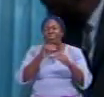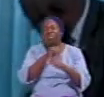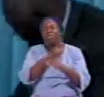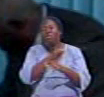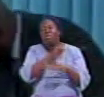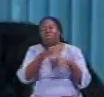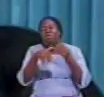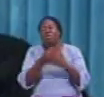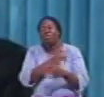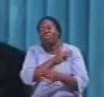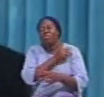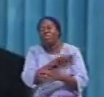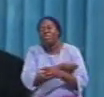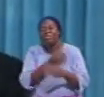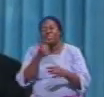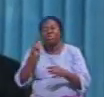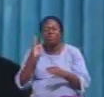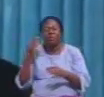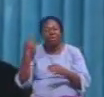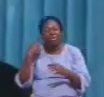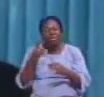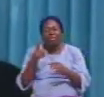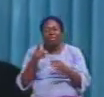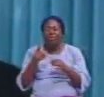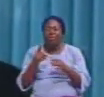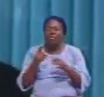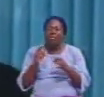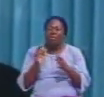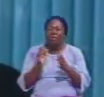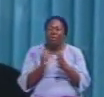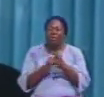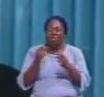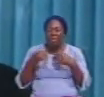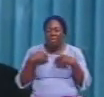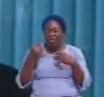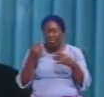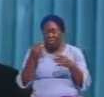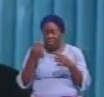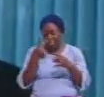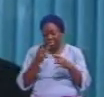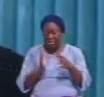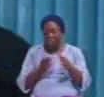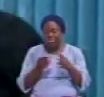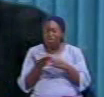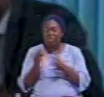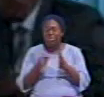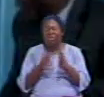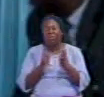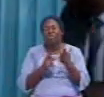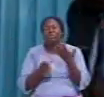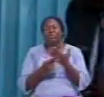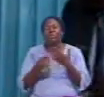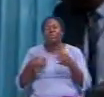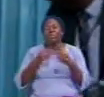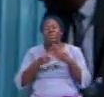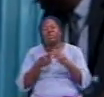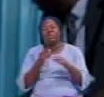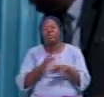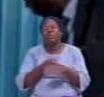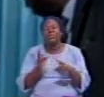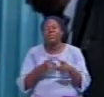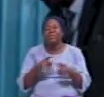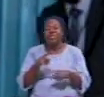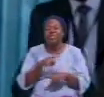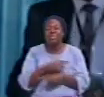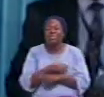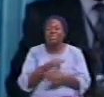God, even for the way that you've been seeing us through this particular GCK. We started on the first day, and here